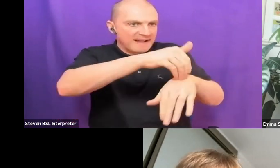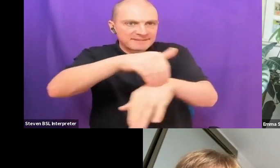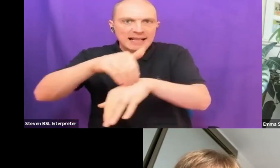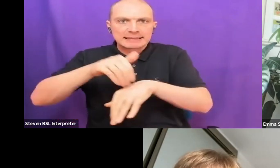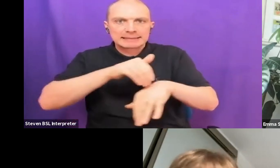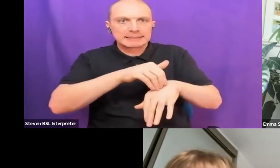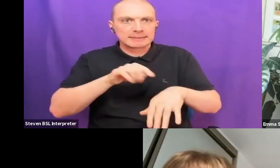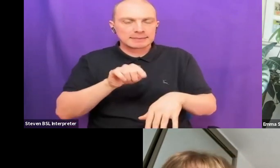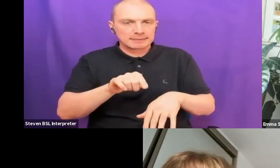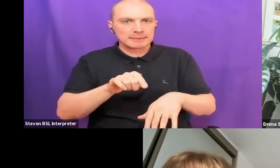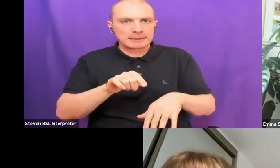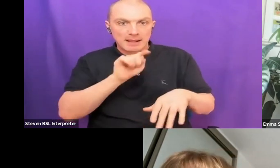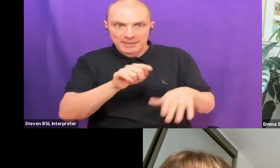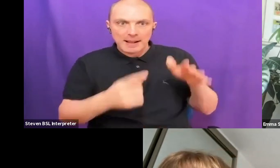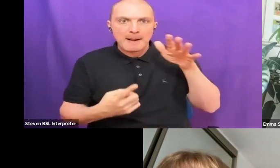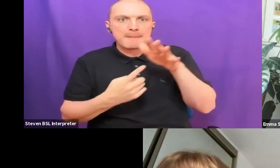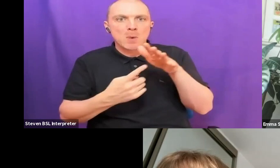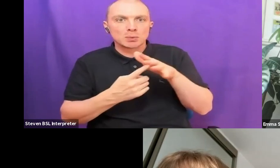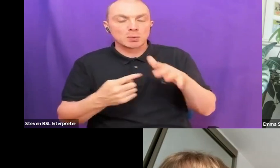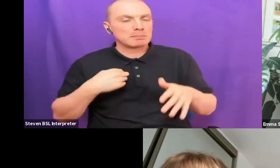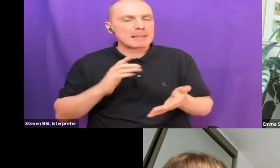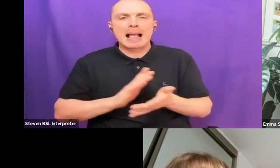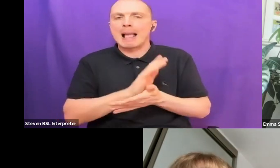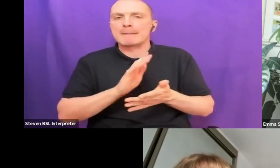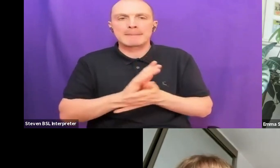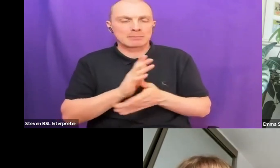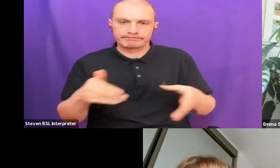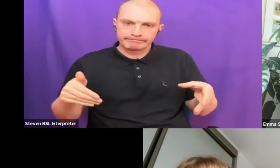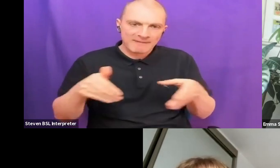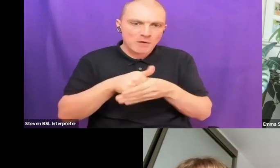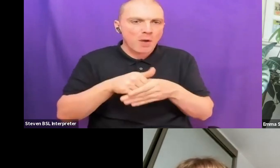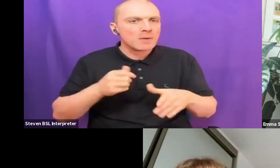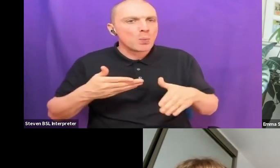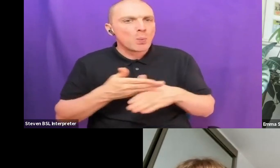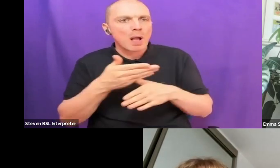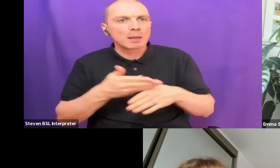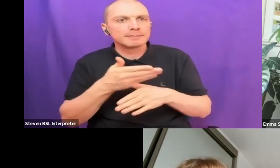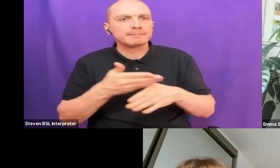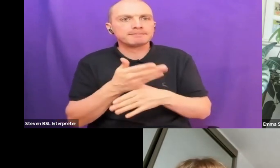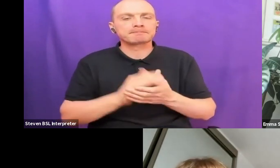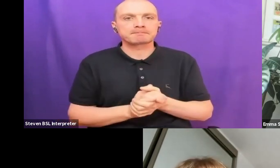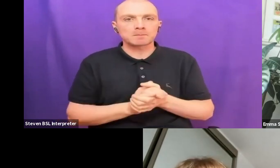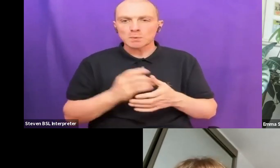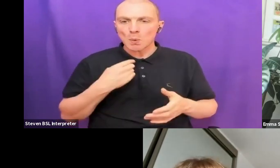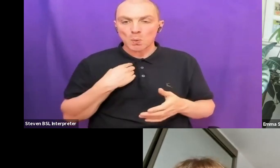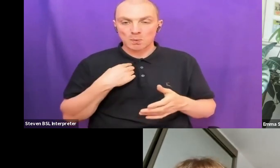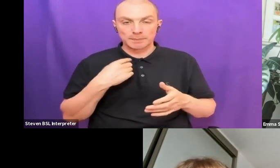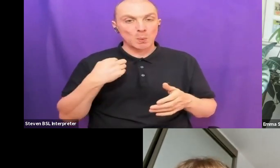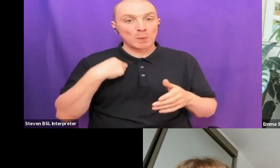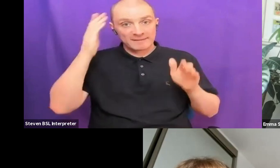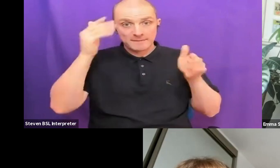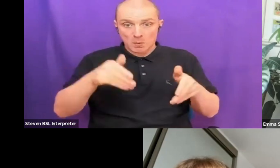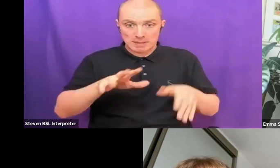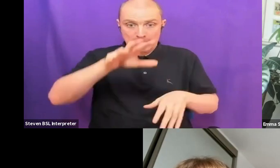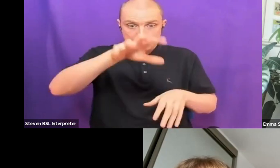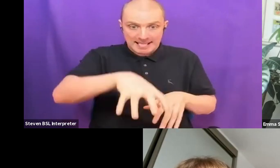and it's just a delight to be involved with. So in terms of the placemaking, what we're trying to do through our Ayrshire